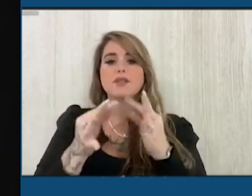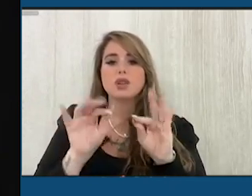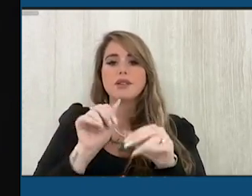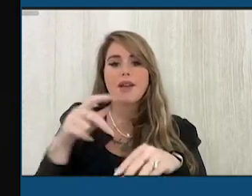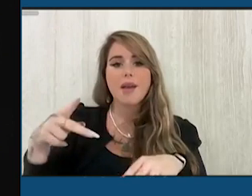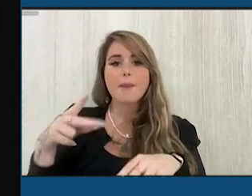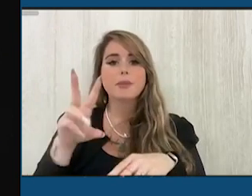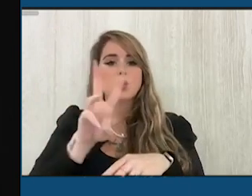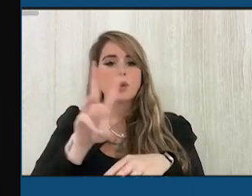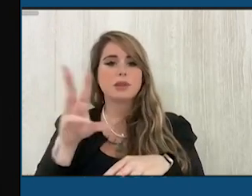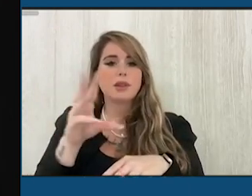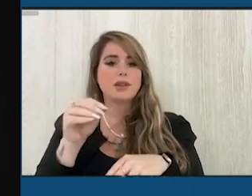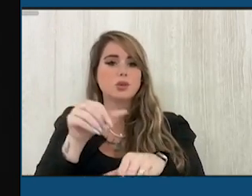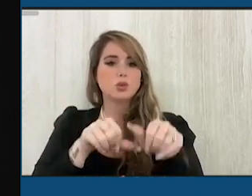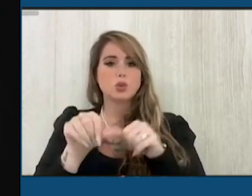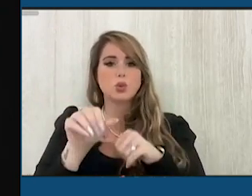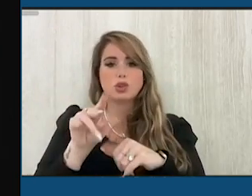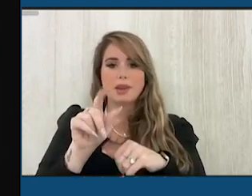media.